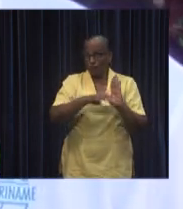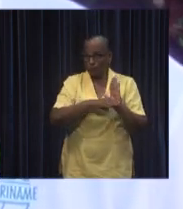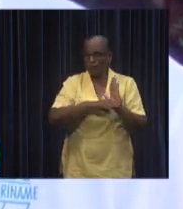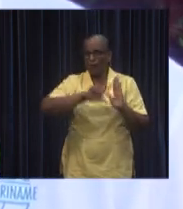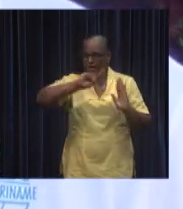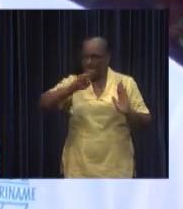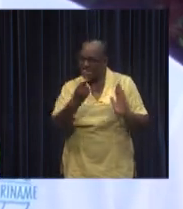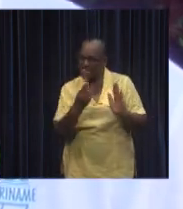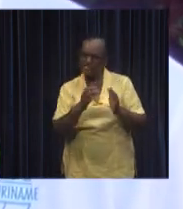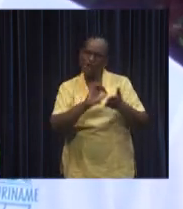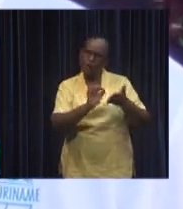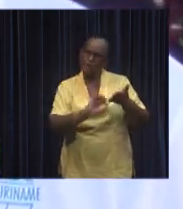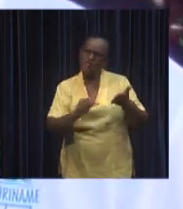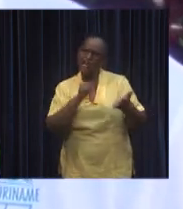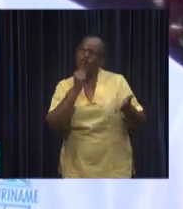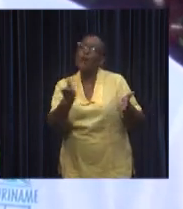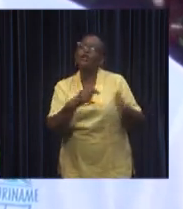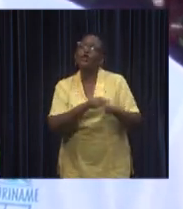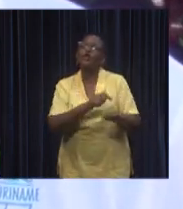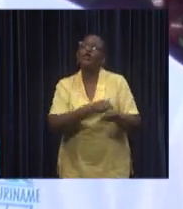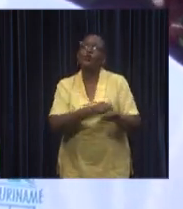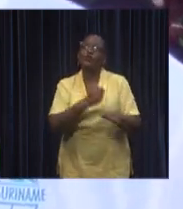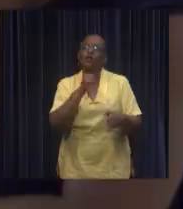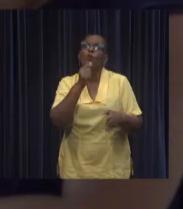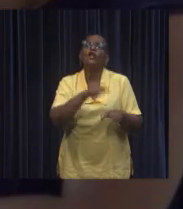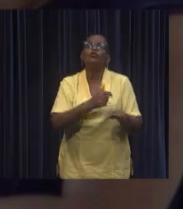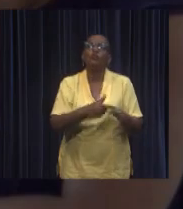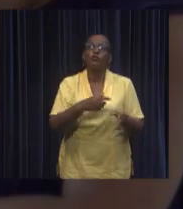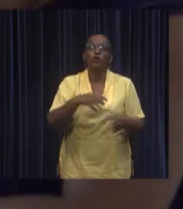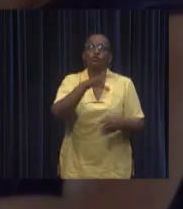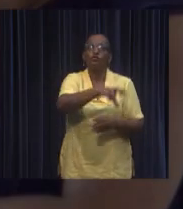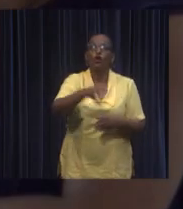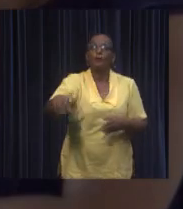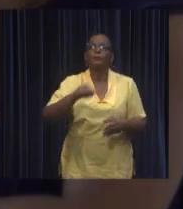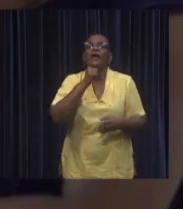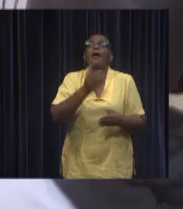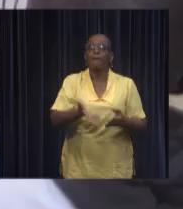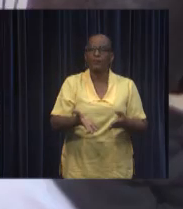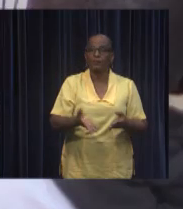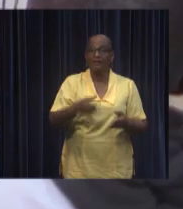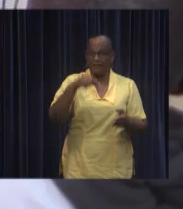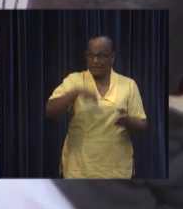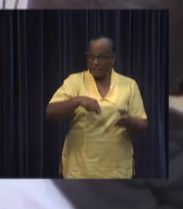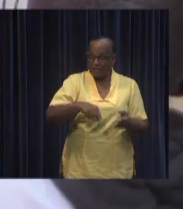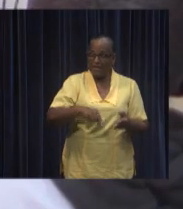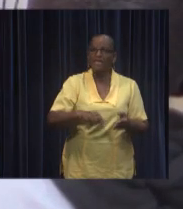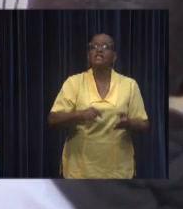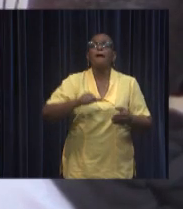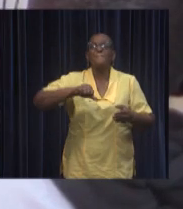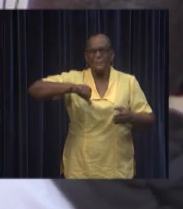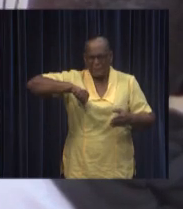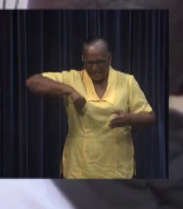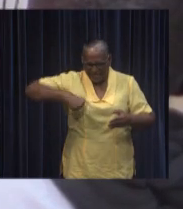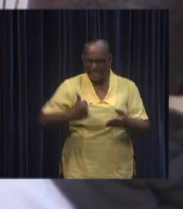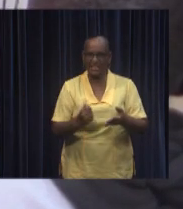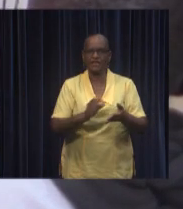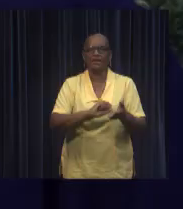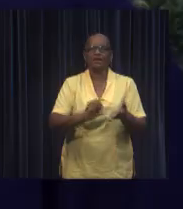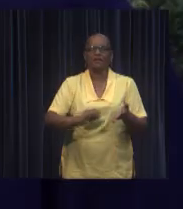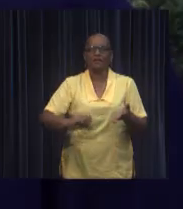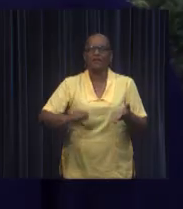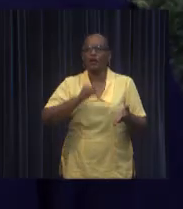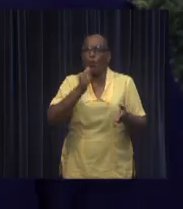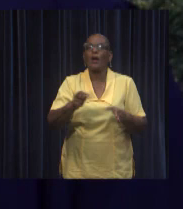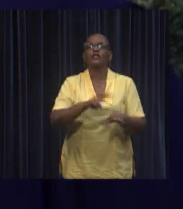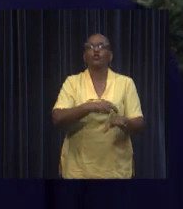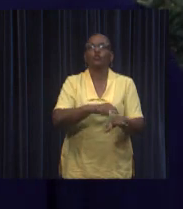district are participating in this project. Before the programs start rolling, there will be an inventory